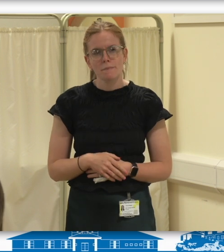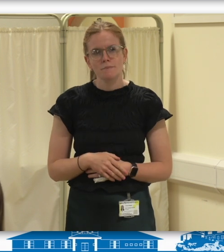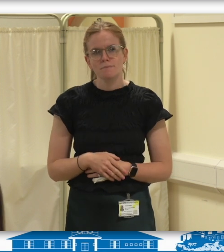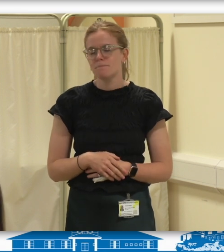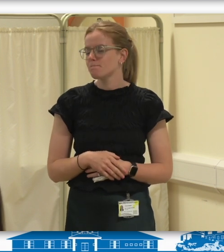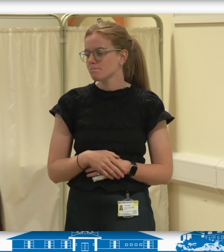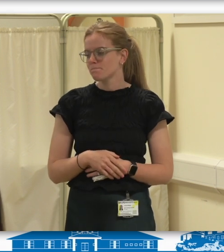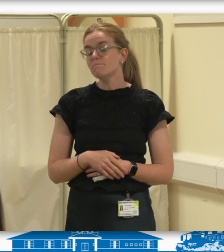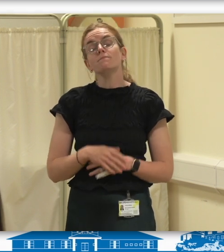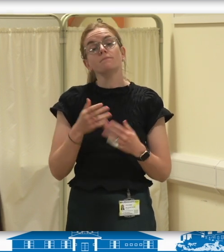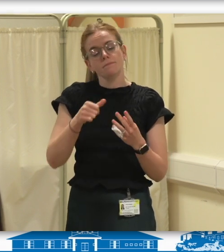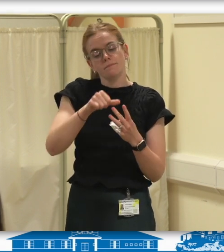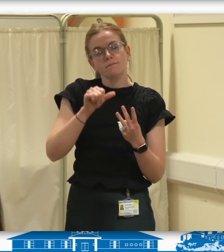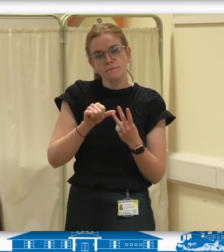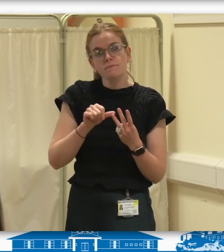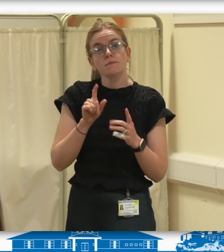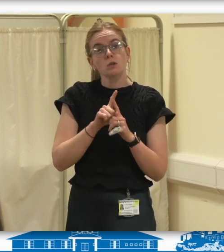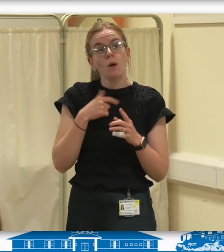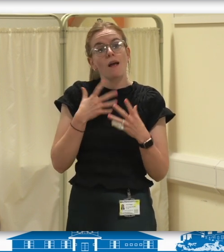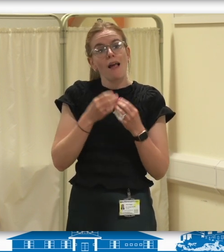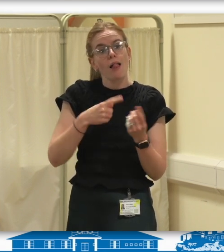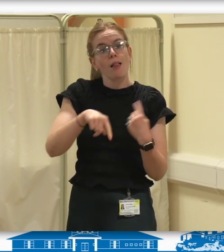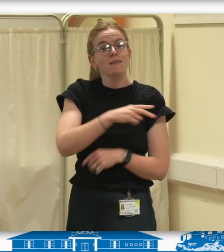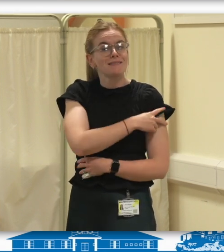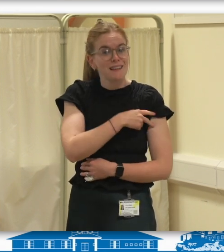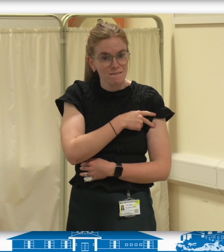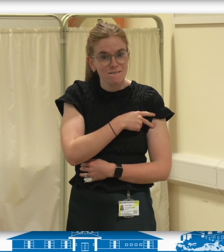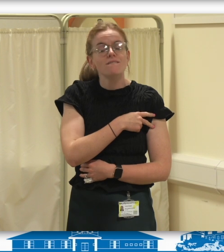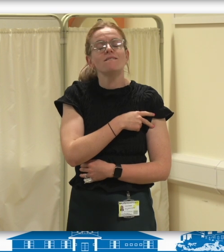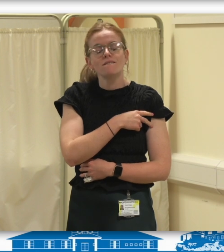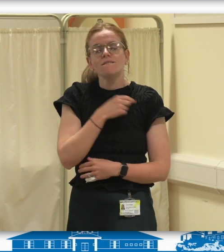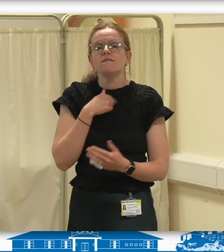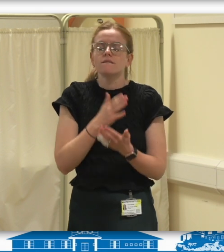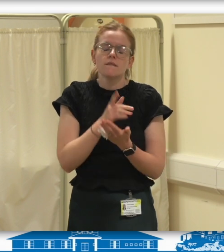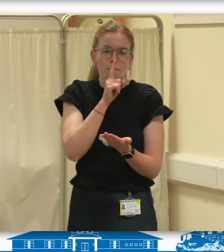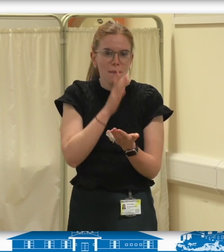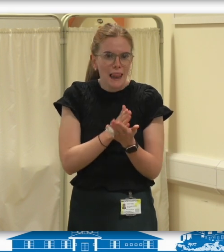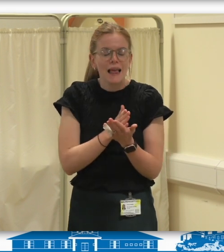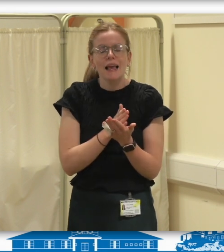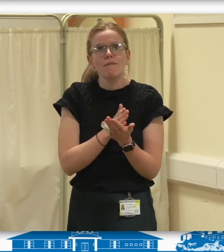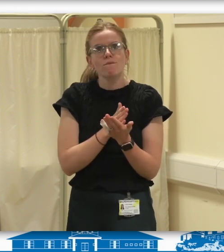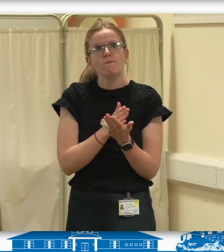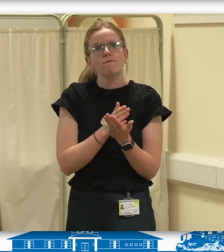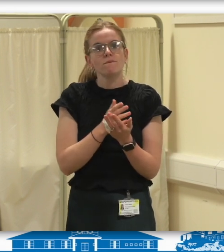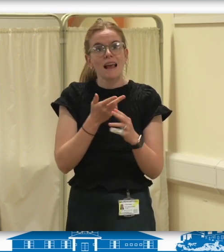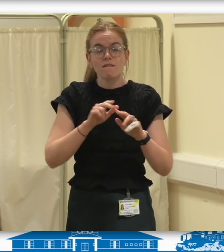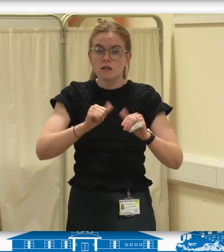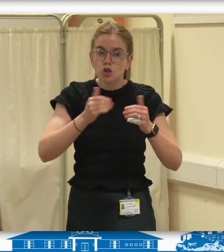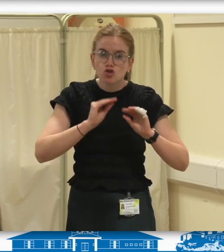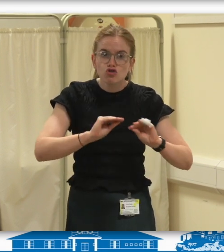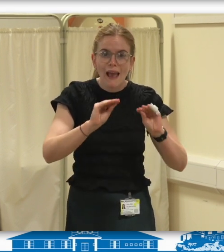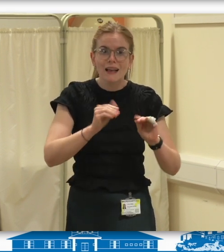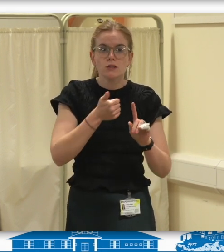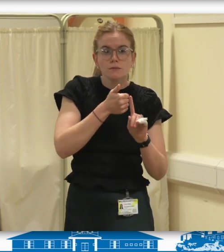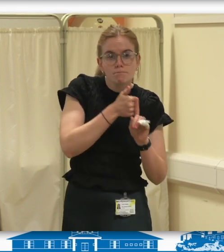patients. We also do a lot for our staff. So we firmly believe the better trained and